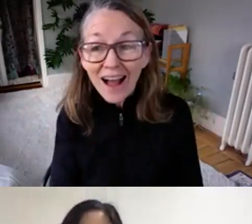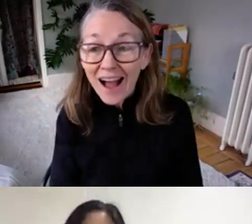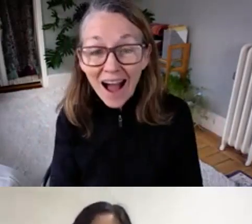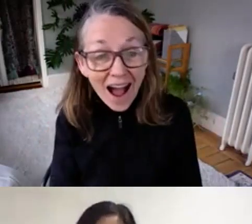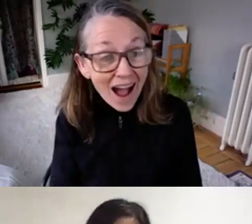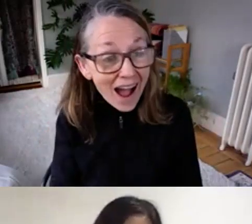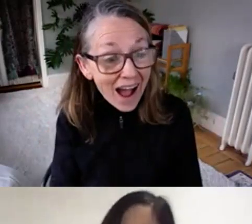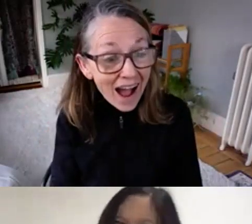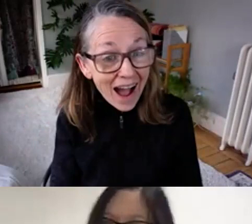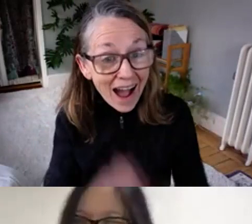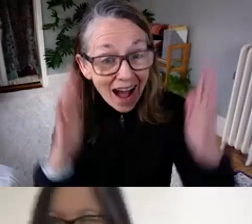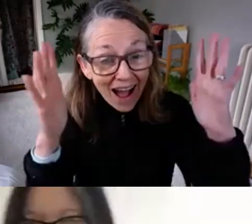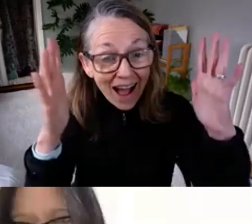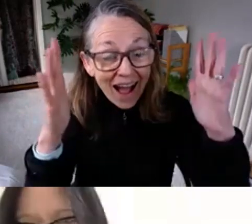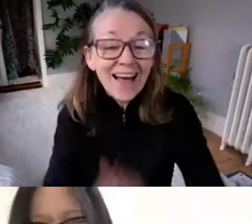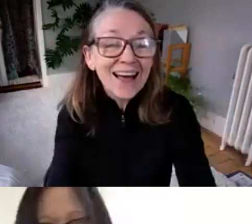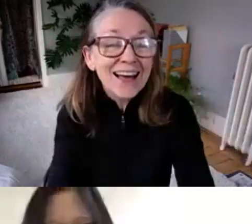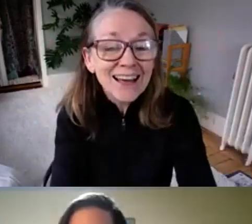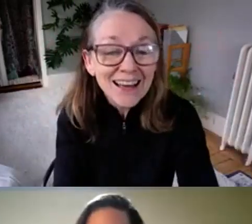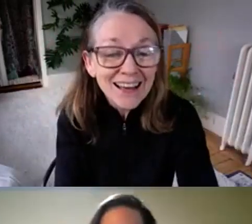Happy birthday.